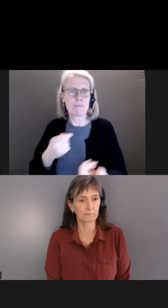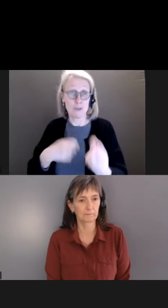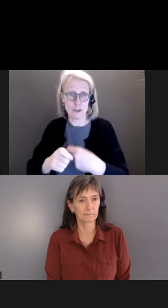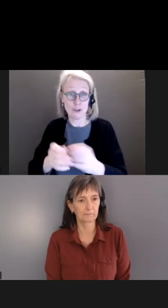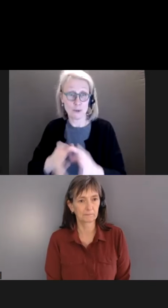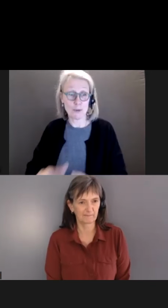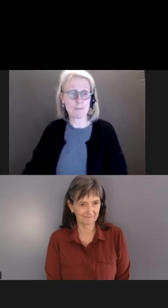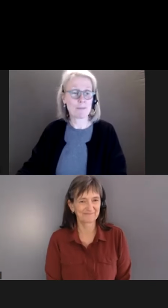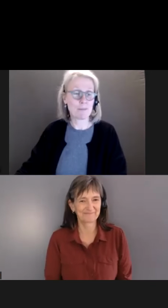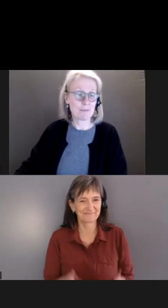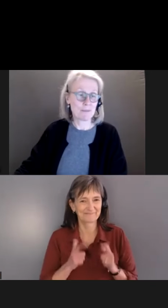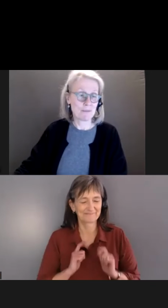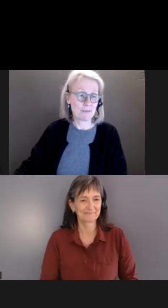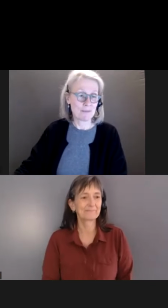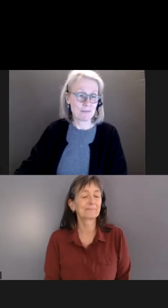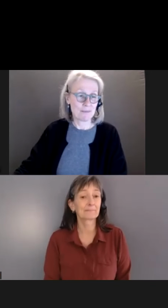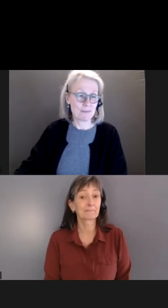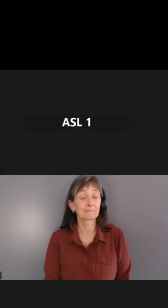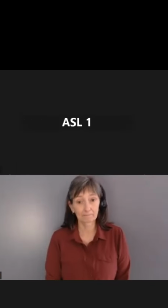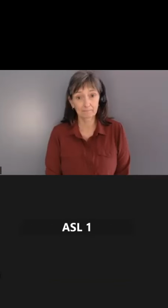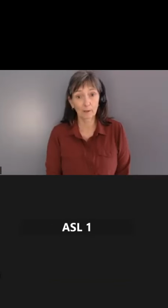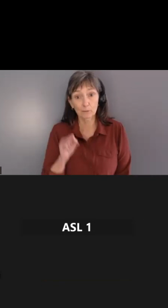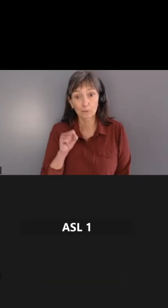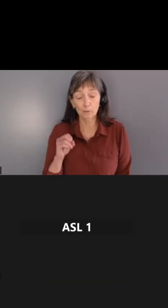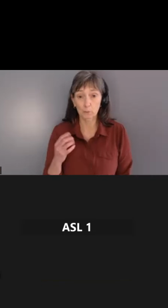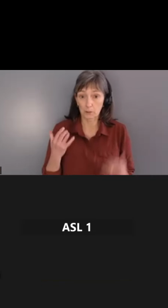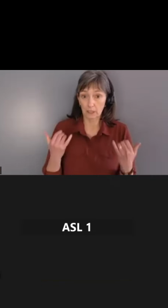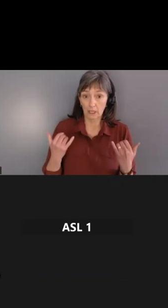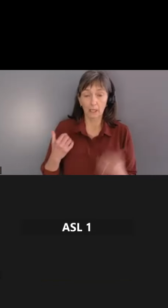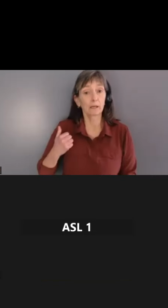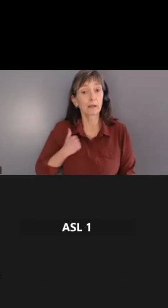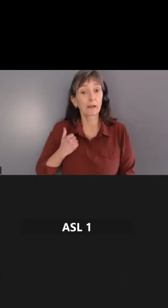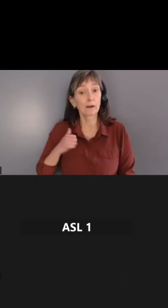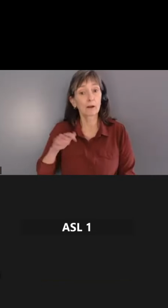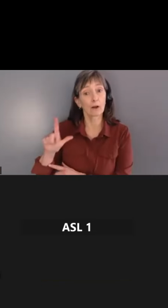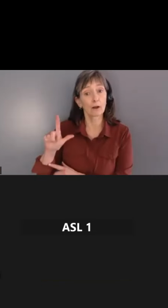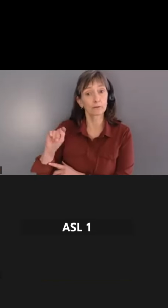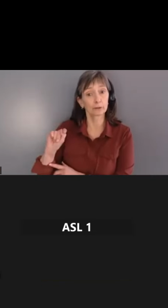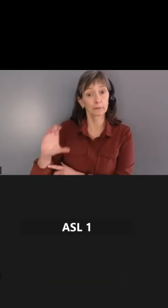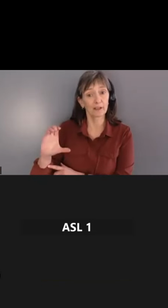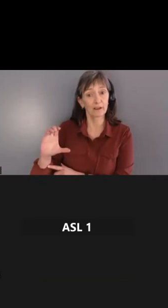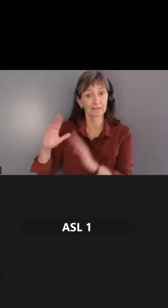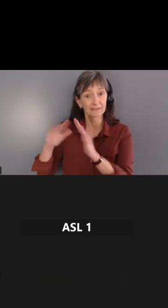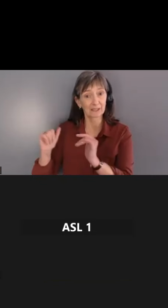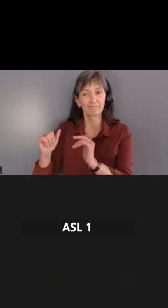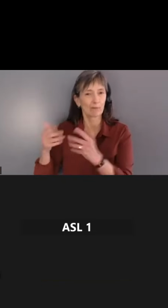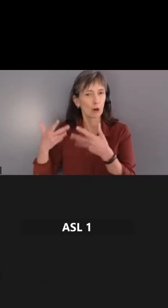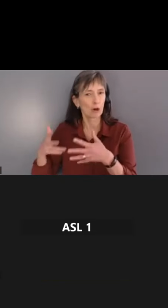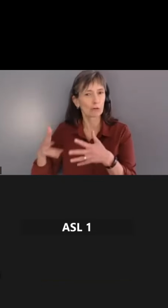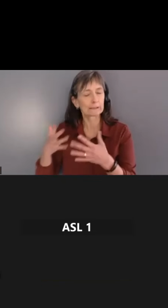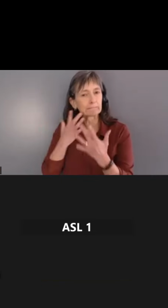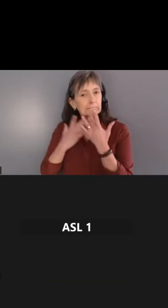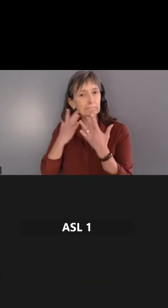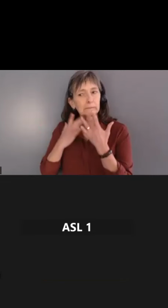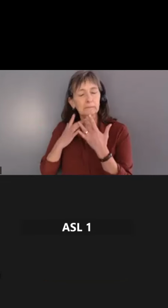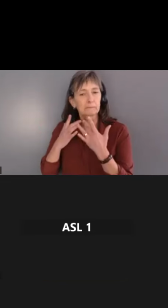The reality is that today, Canada's long-term care systems are already strained and not equipped to handle the growing number of